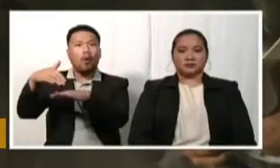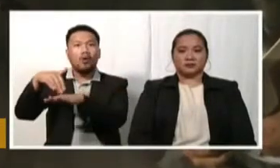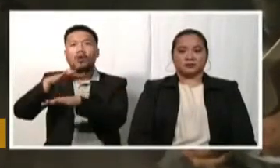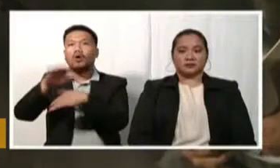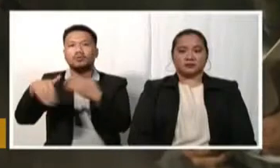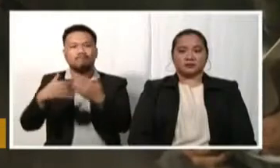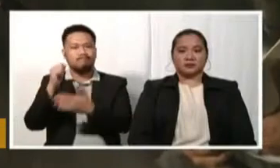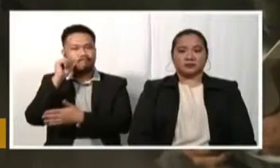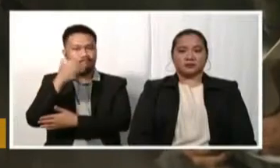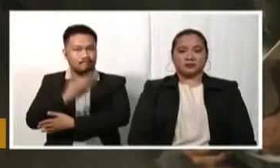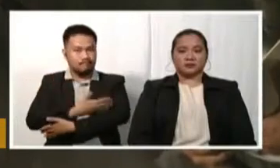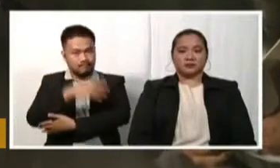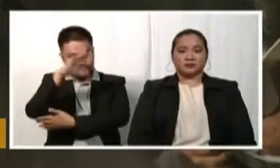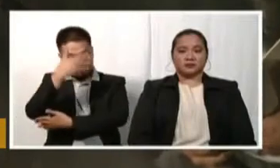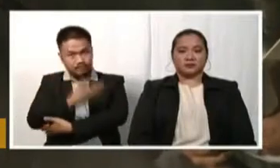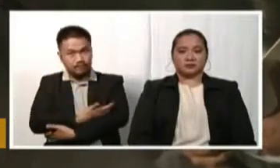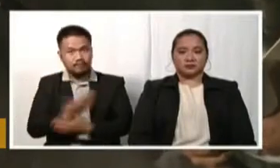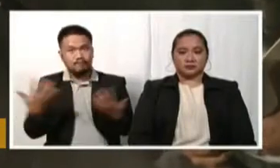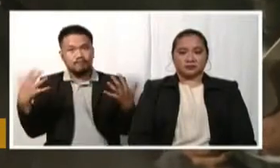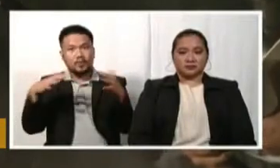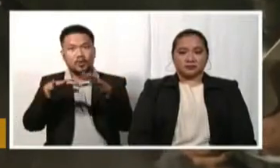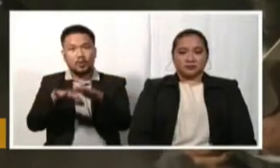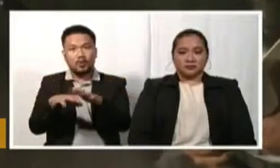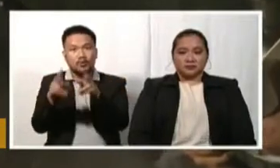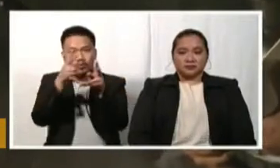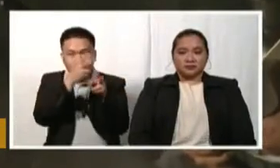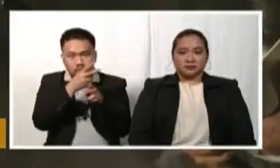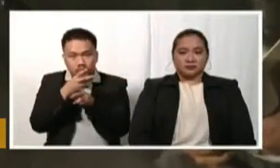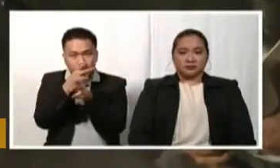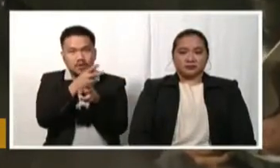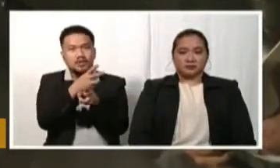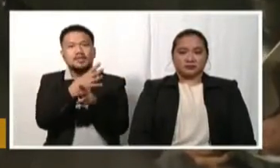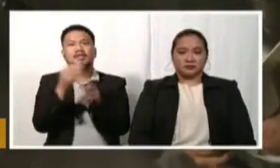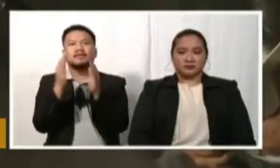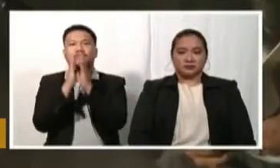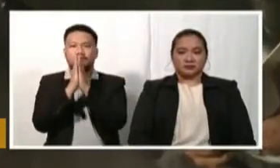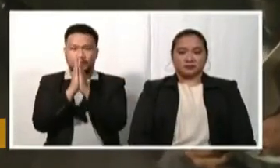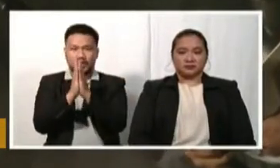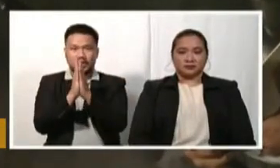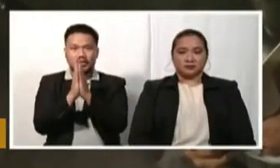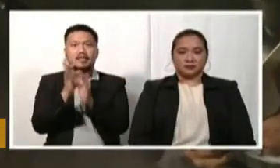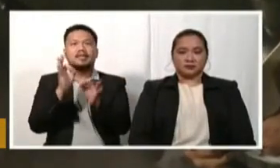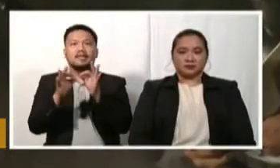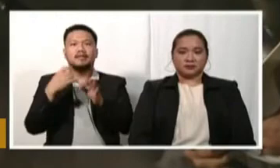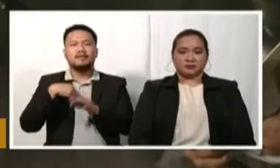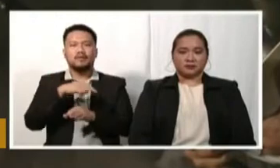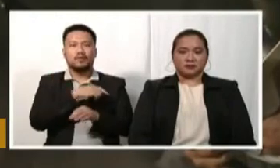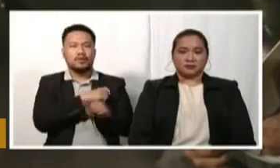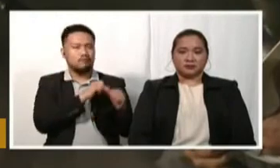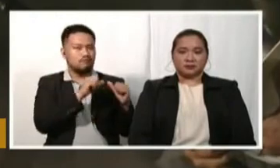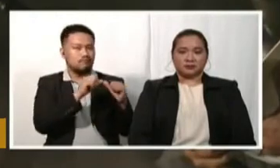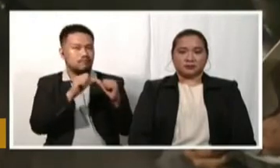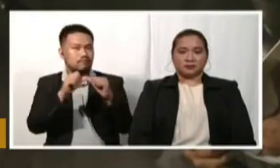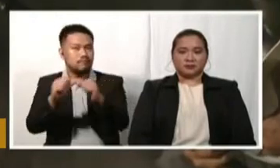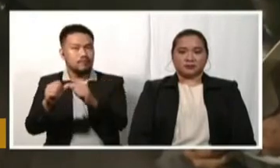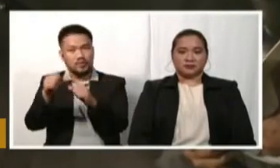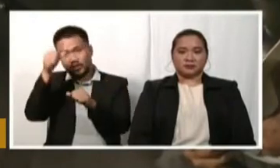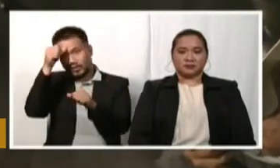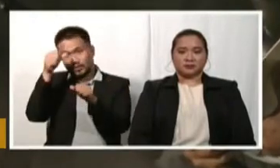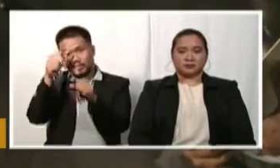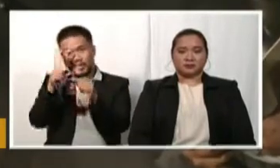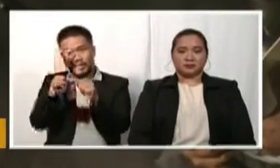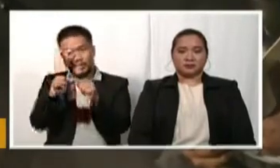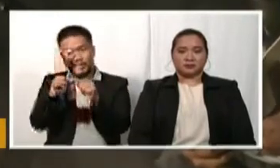world to come together to watch and pray. If we keep the memorial of the Lord's